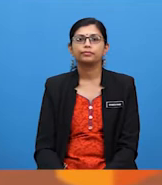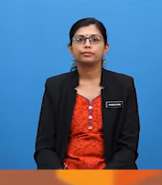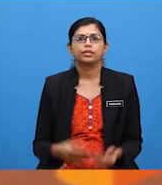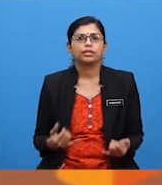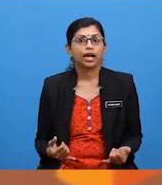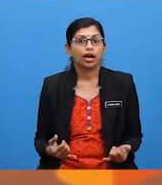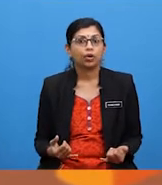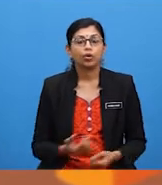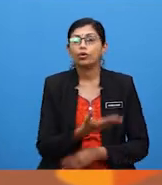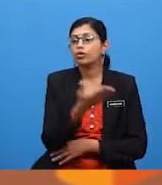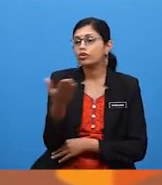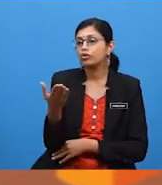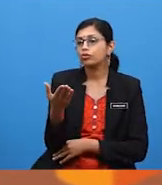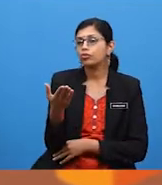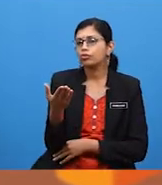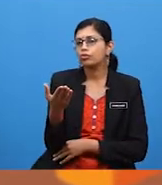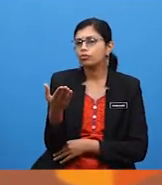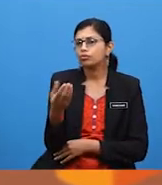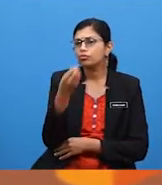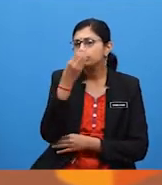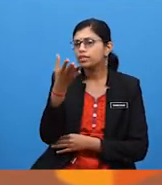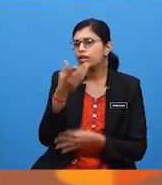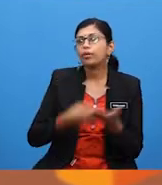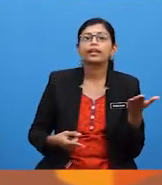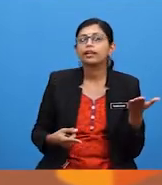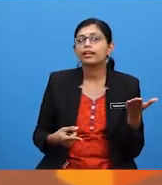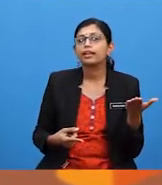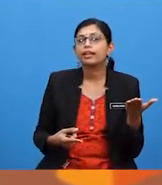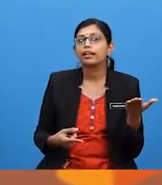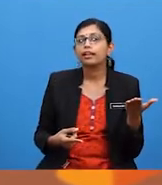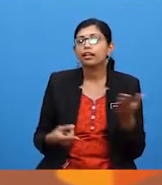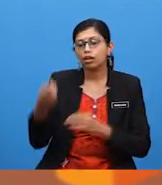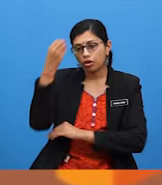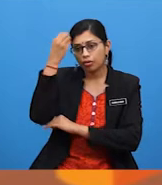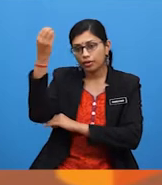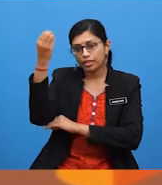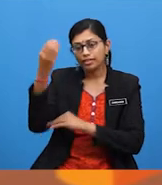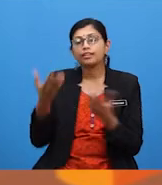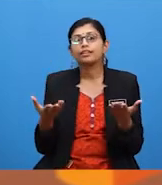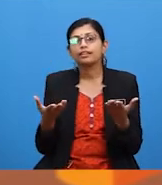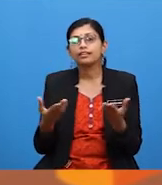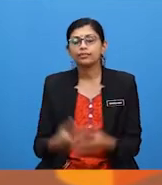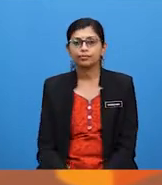Now, what do you have to say about this opinion by my friend Kara?